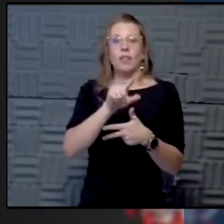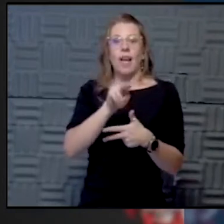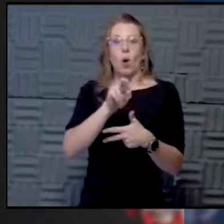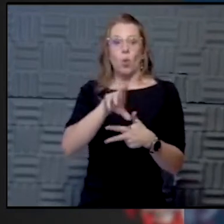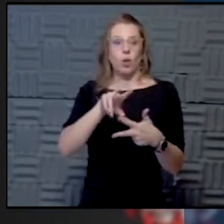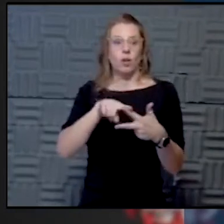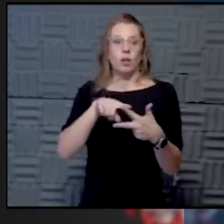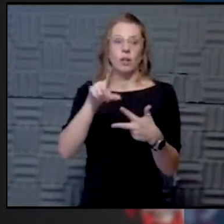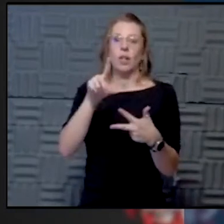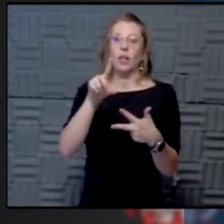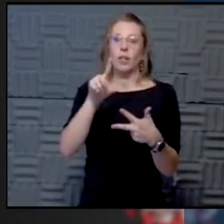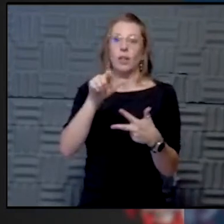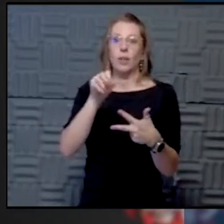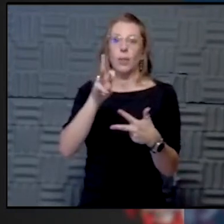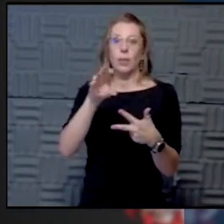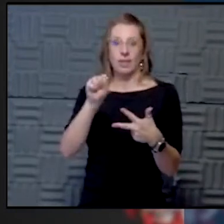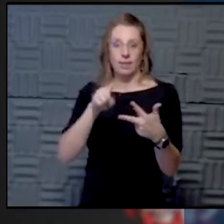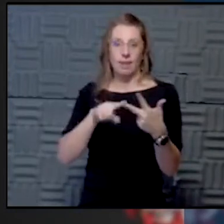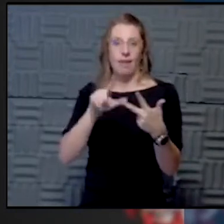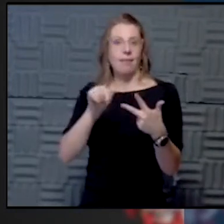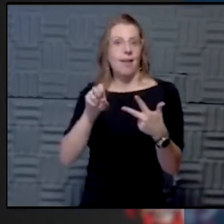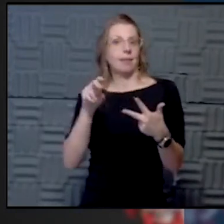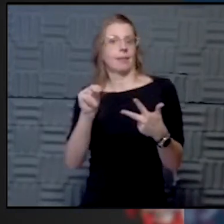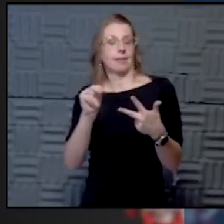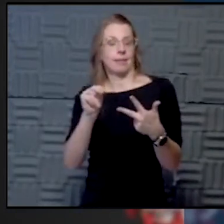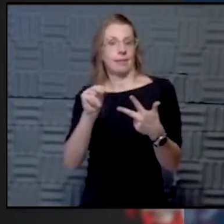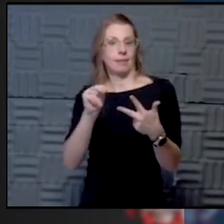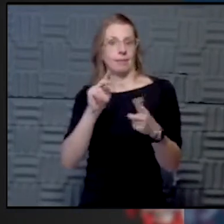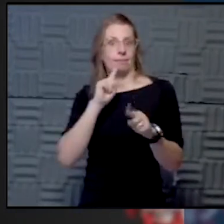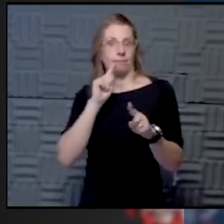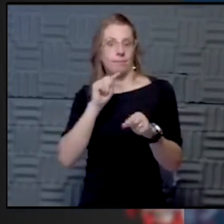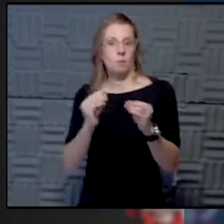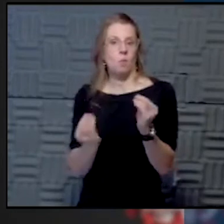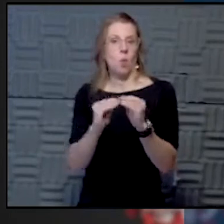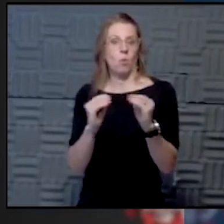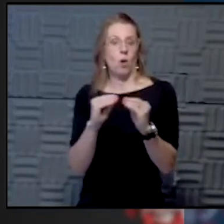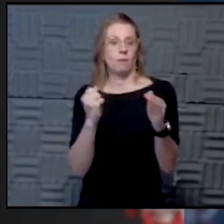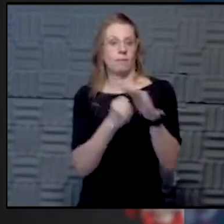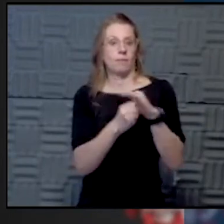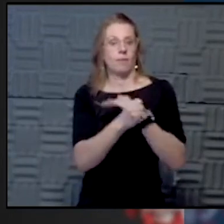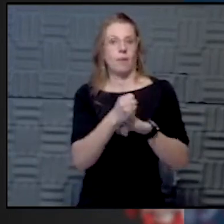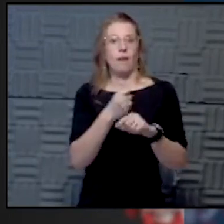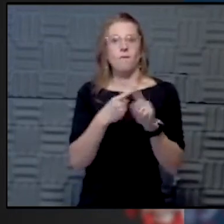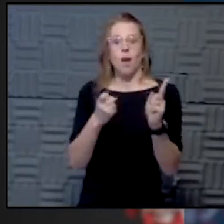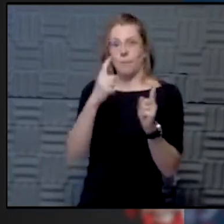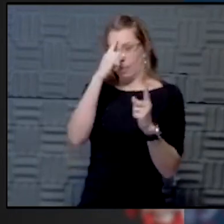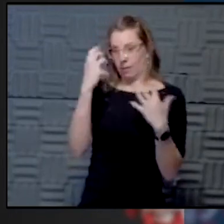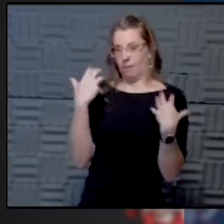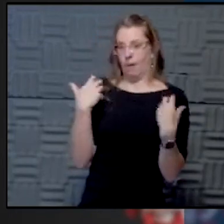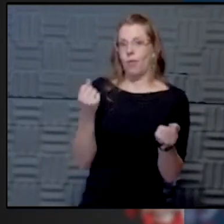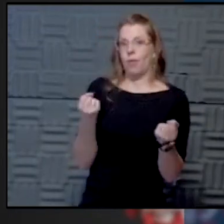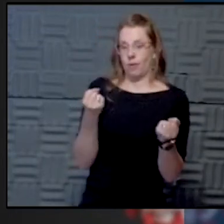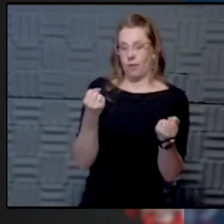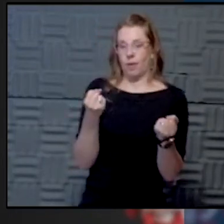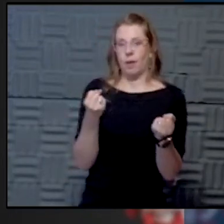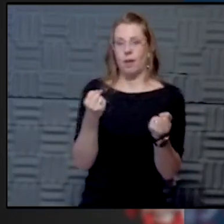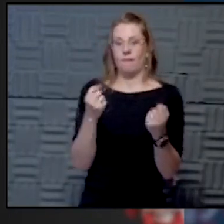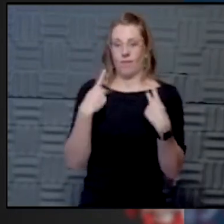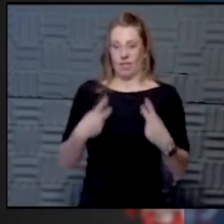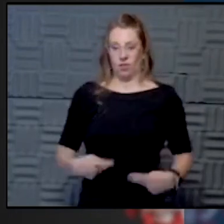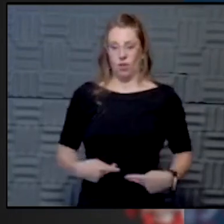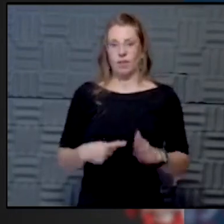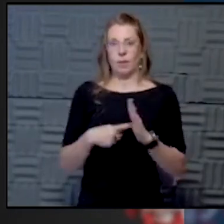Dr. Stephen Lassen report more and more appointments and admissions stem from mental health issues, causing physical symptoms in